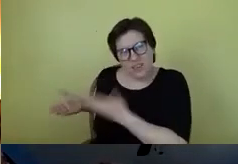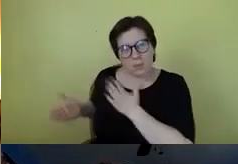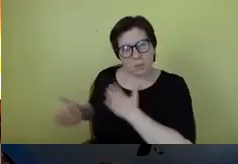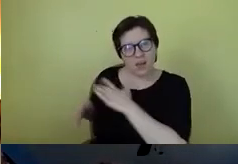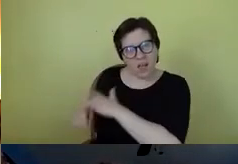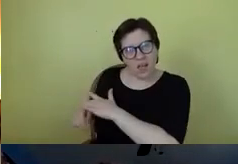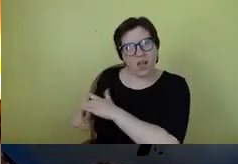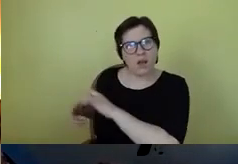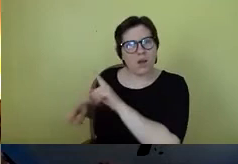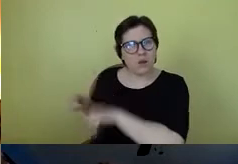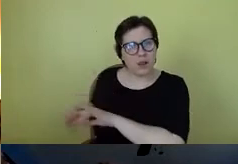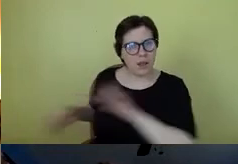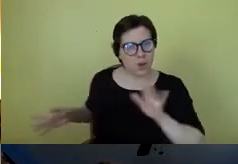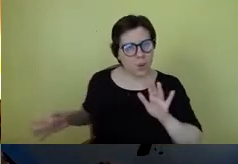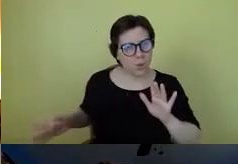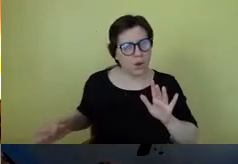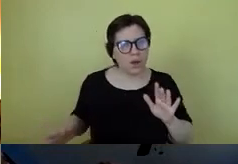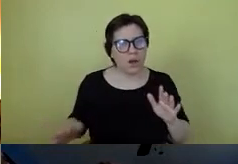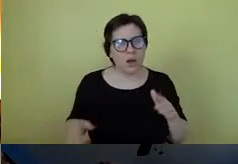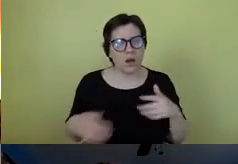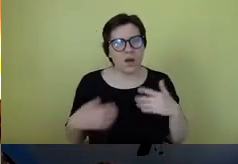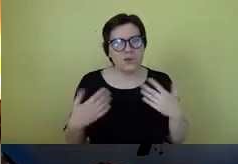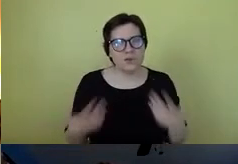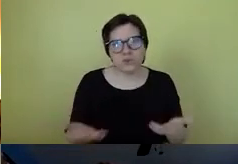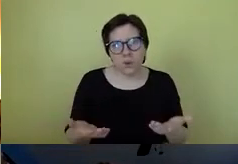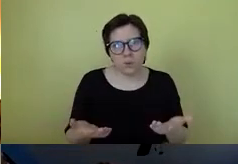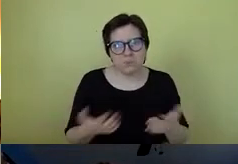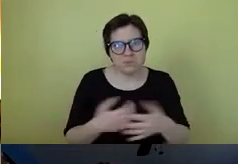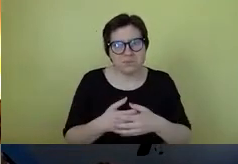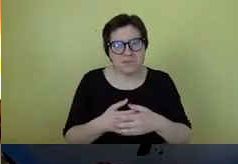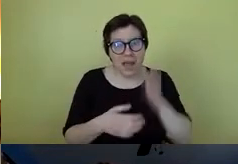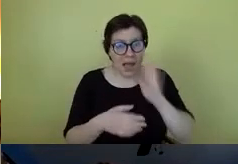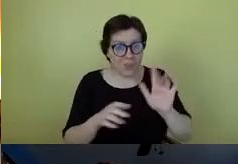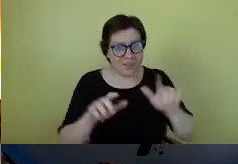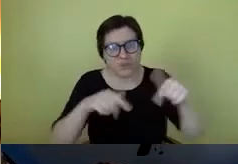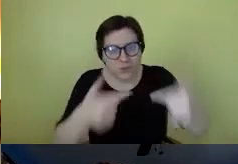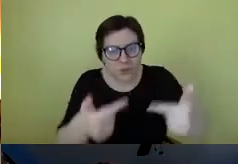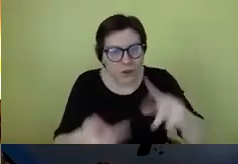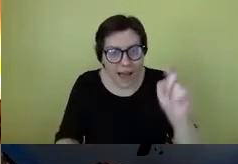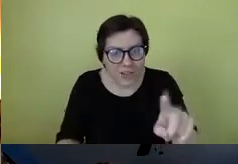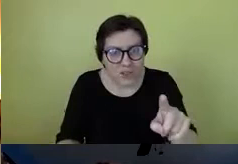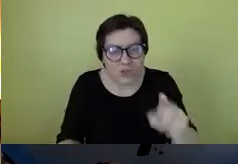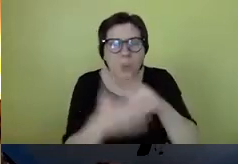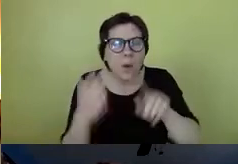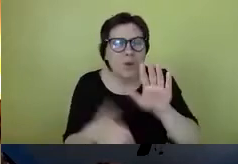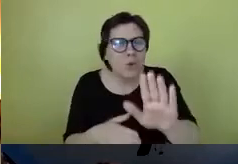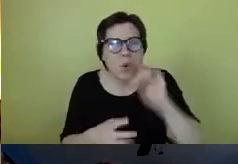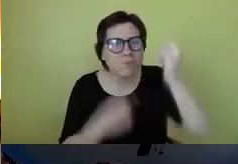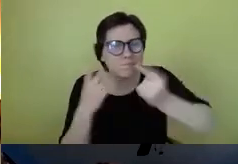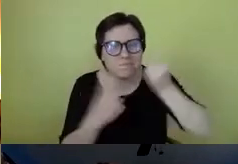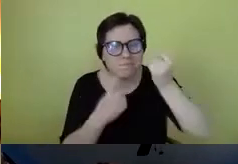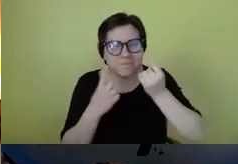So what are you thinking about? Obviously, I'm going to turn the tables. What are you thinking about